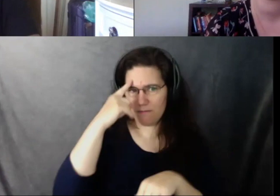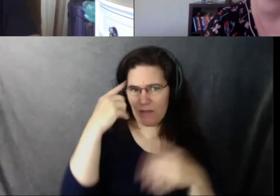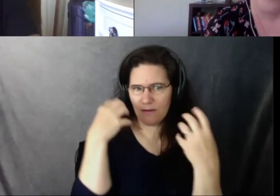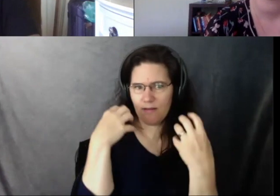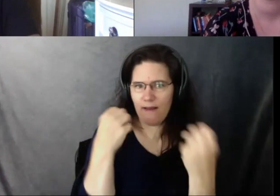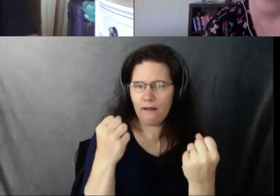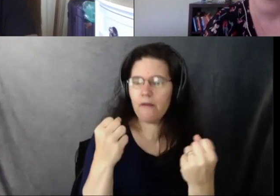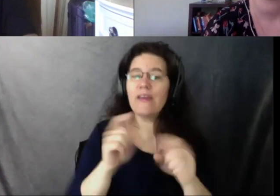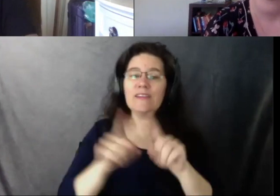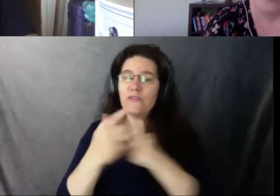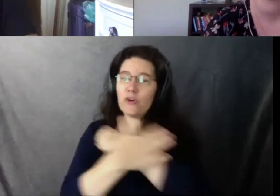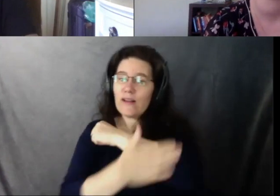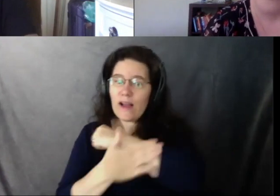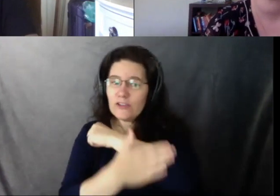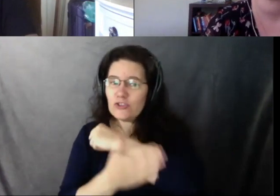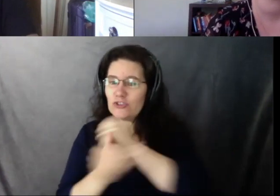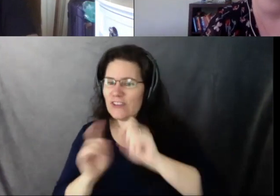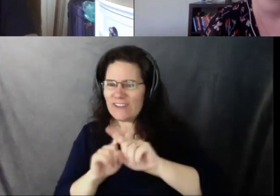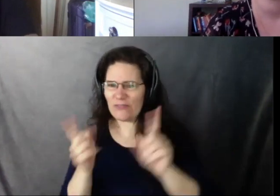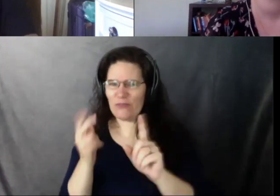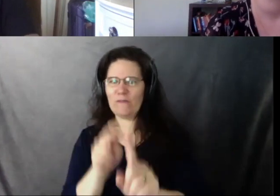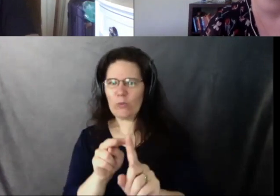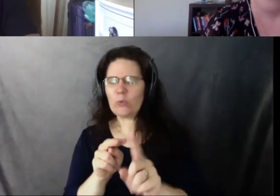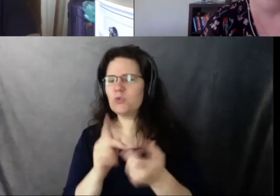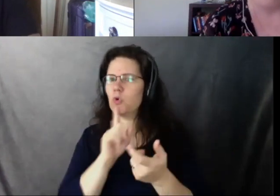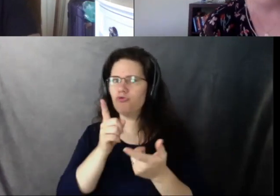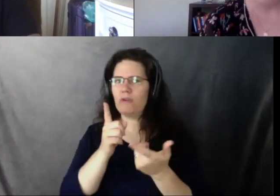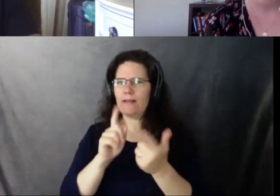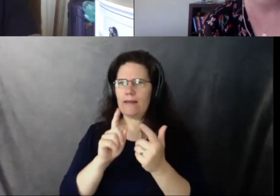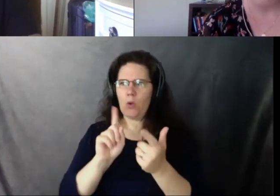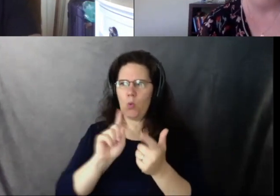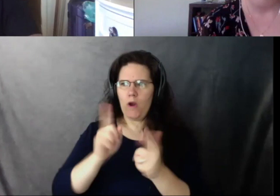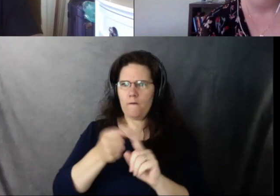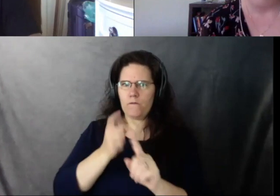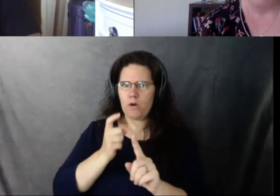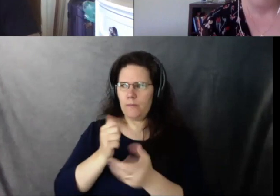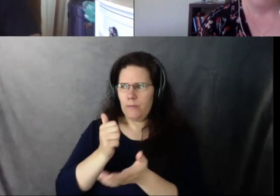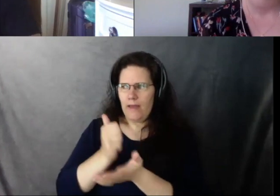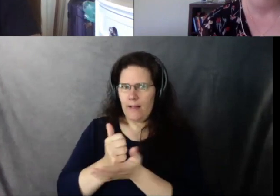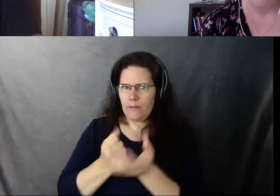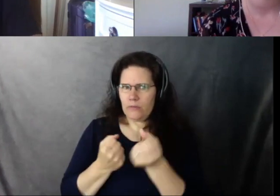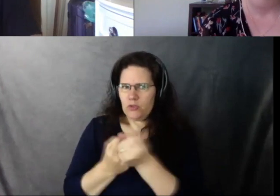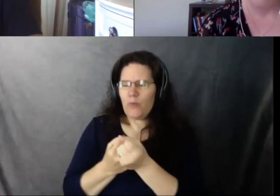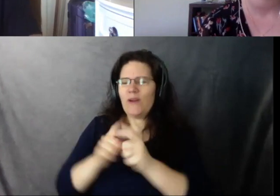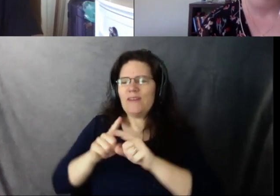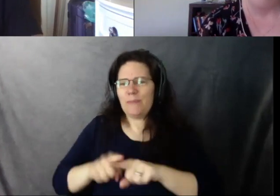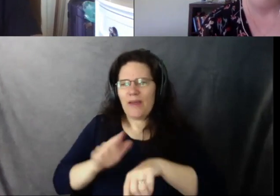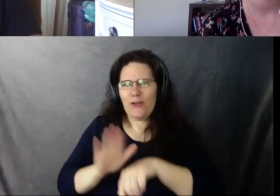stems from the culture that you come from and the information that's been available to you so